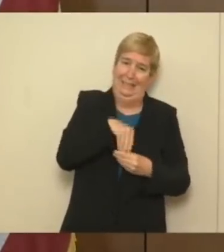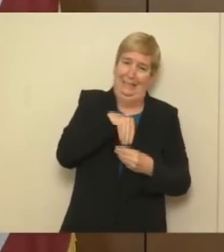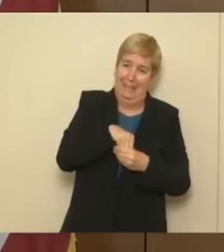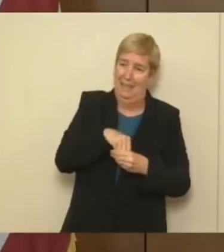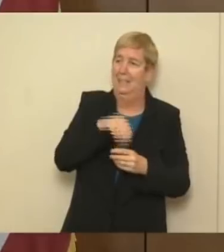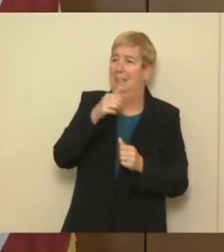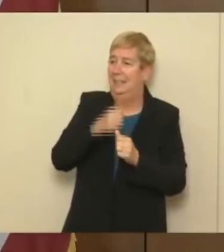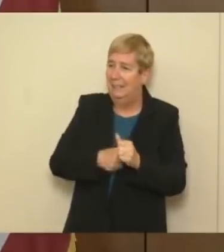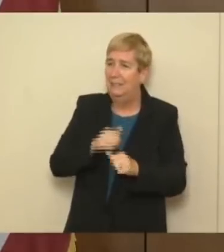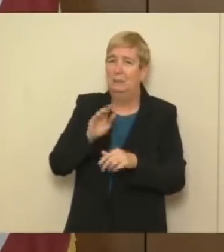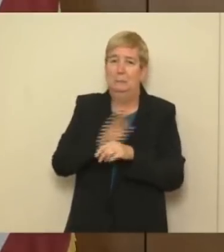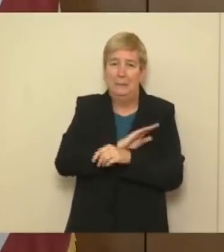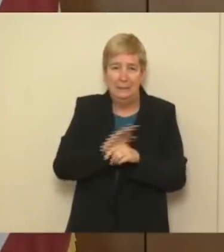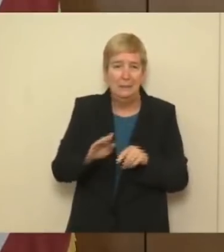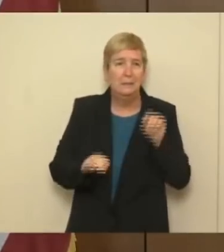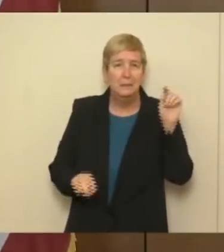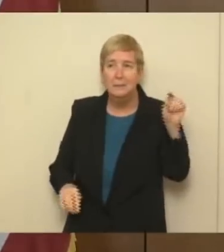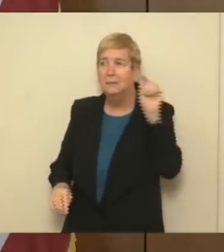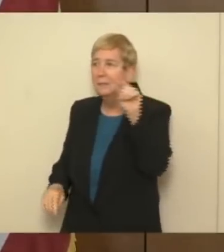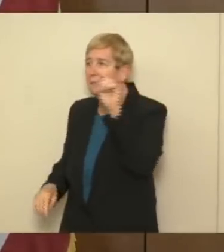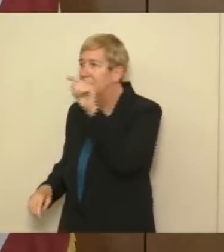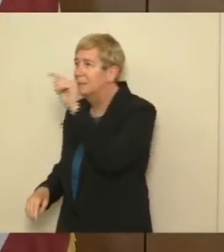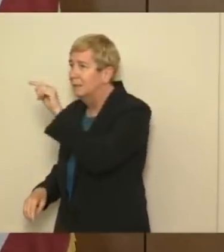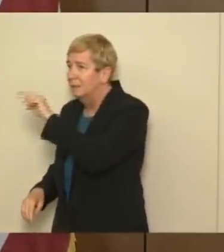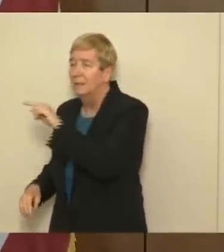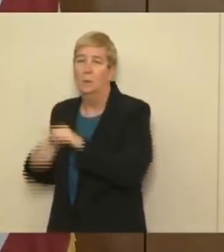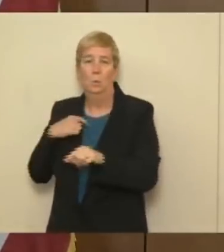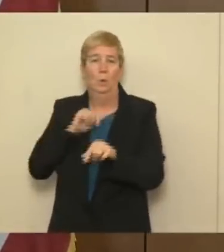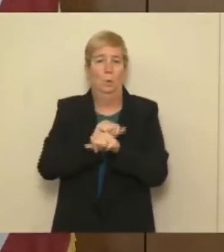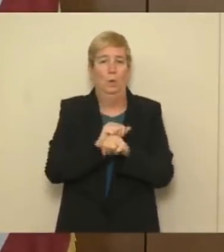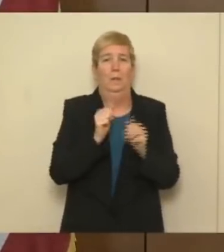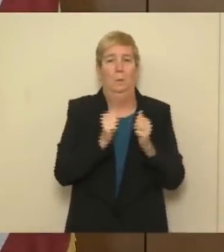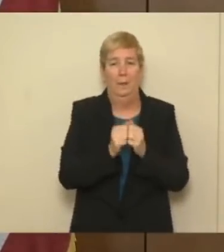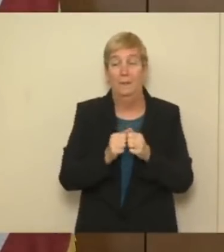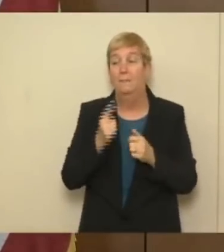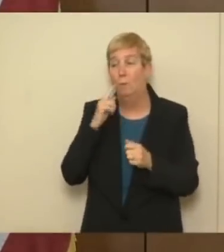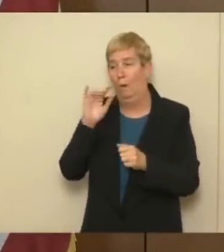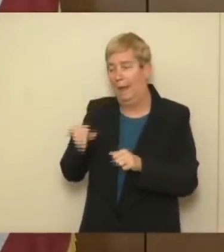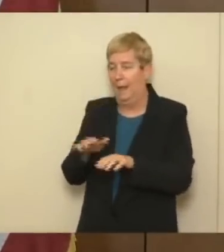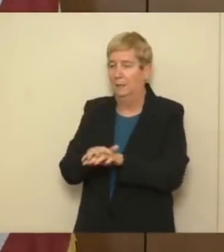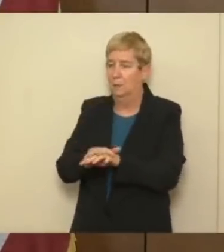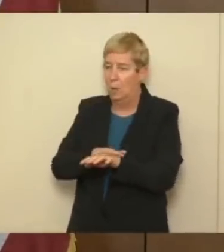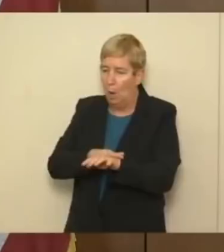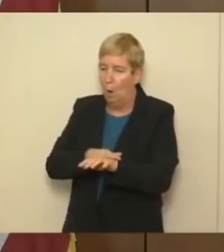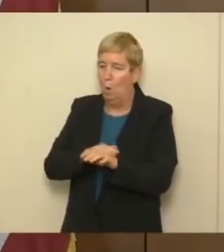each of our business partners that we're working with on a slow, productive,